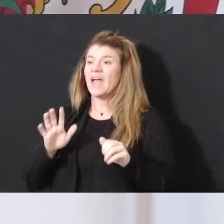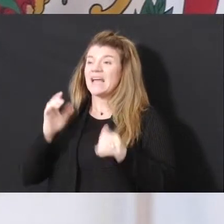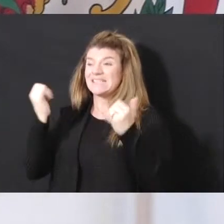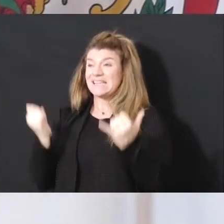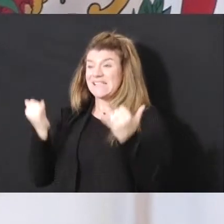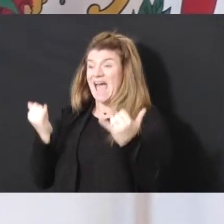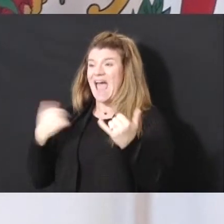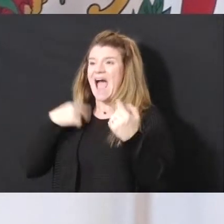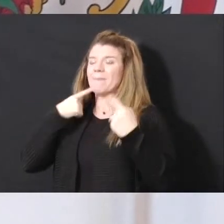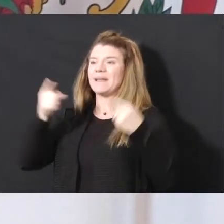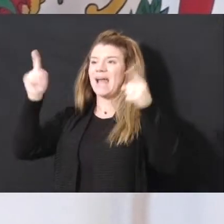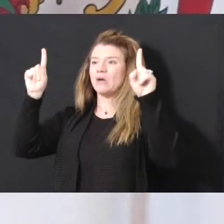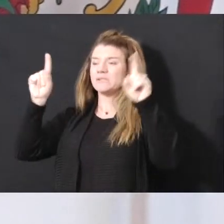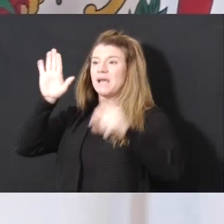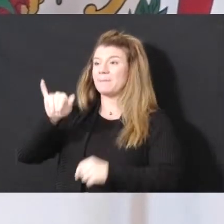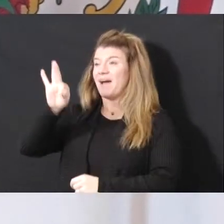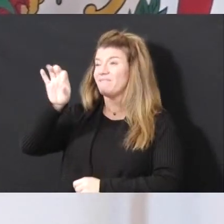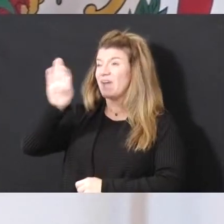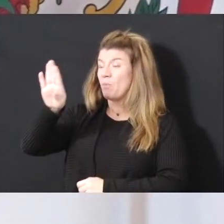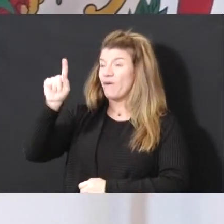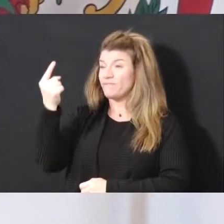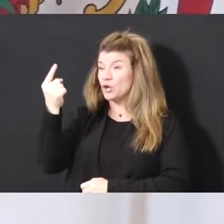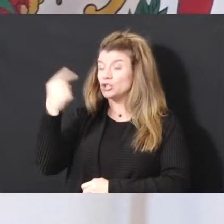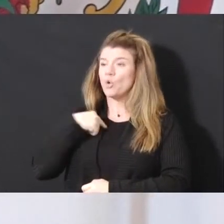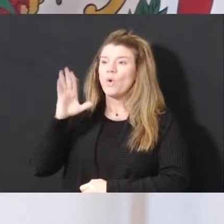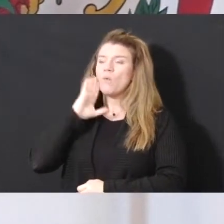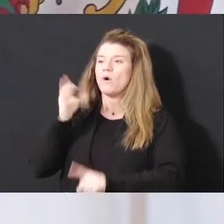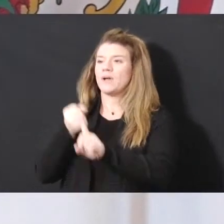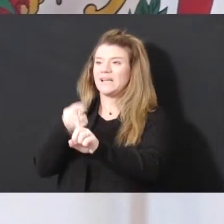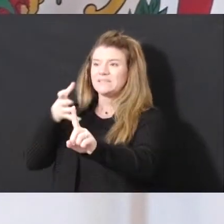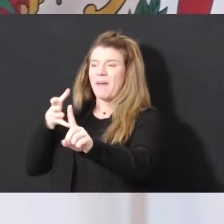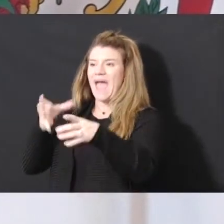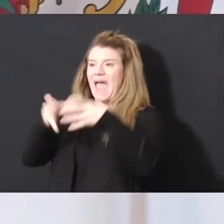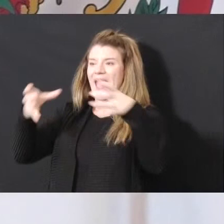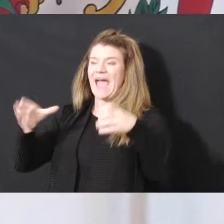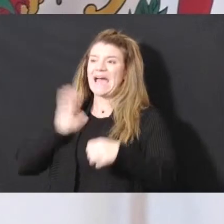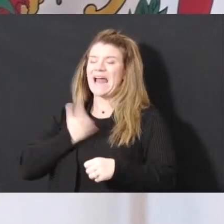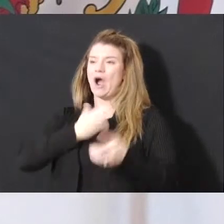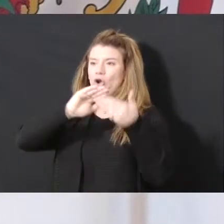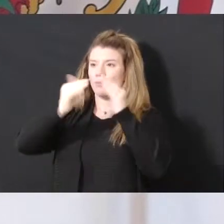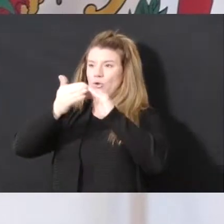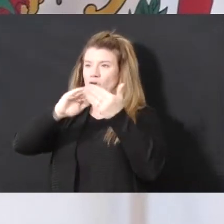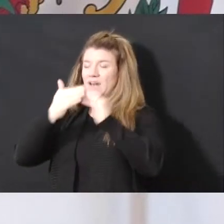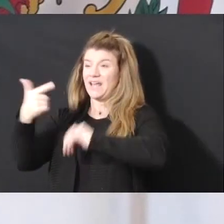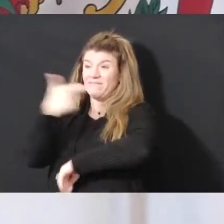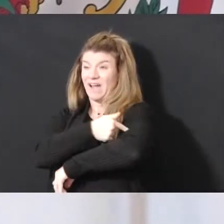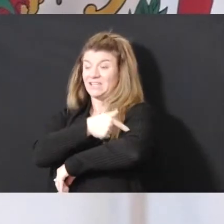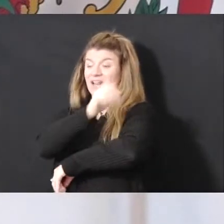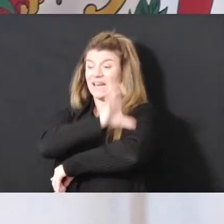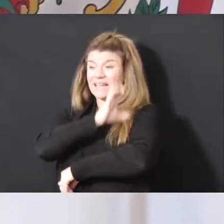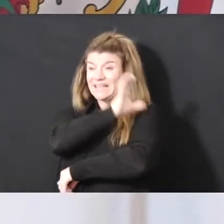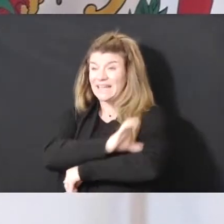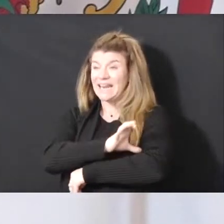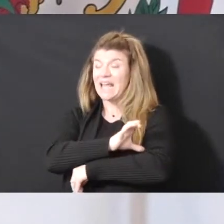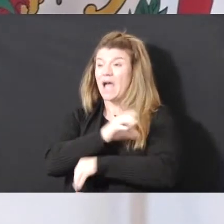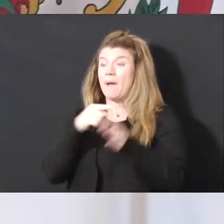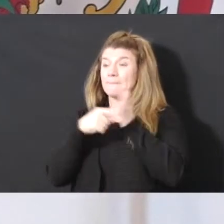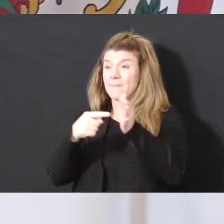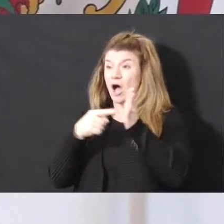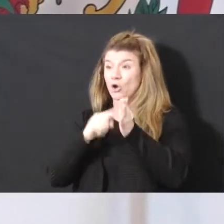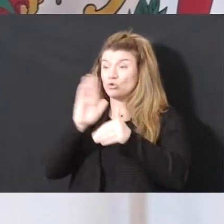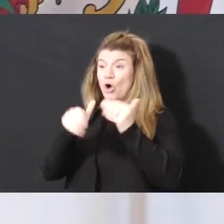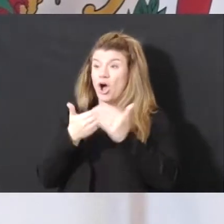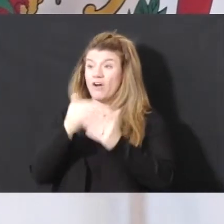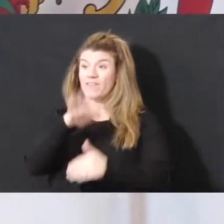Today, I'm announcing that by February 1st, we will expand our community vaccination clinic model to all 55